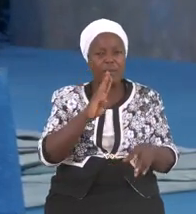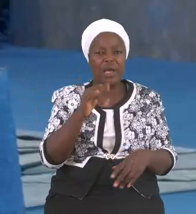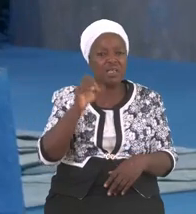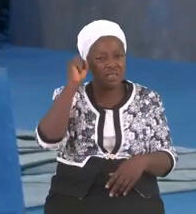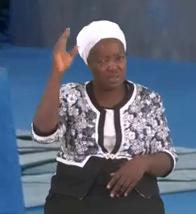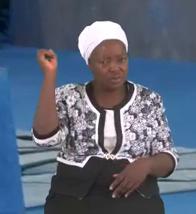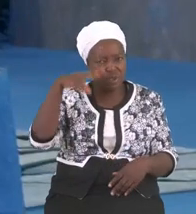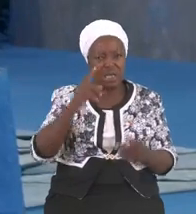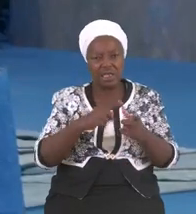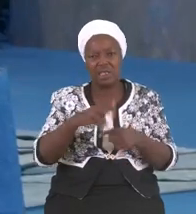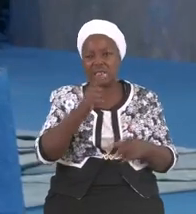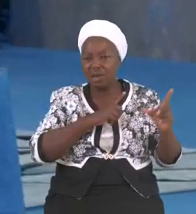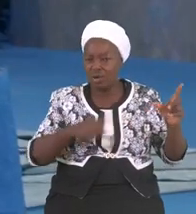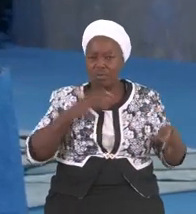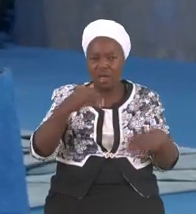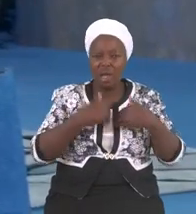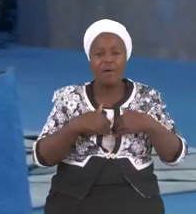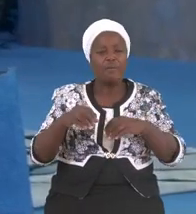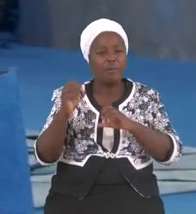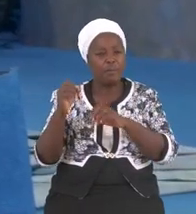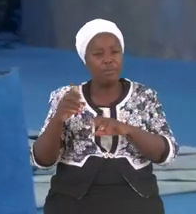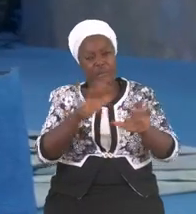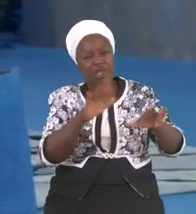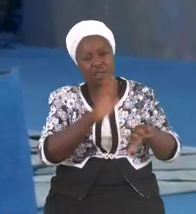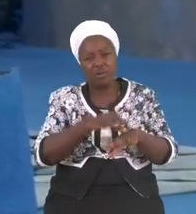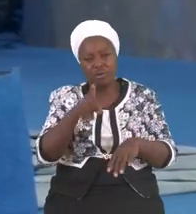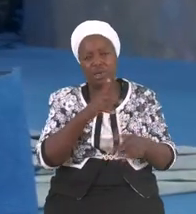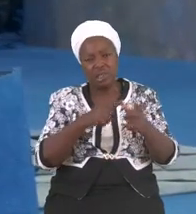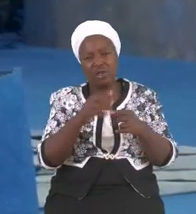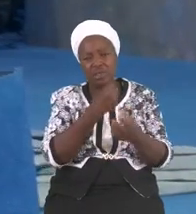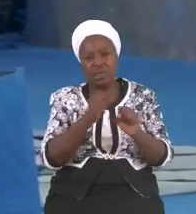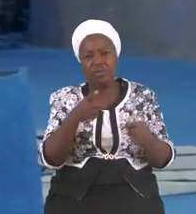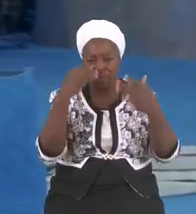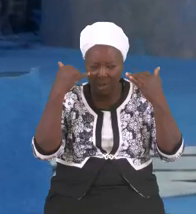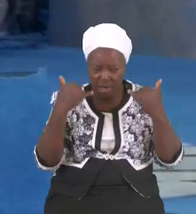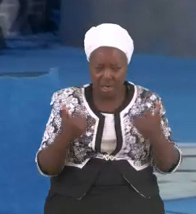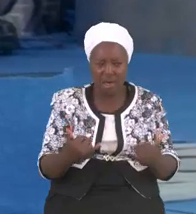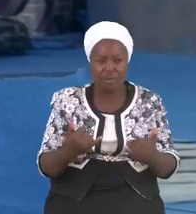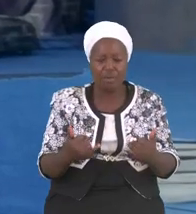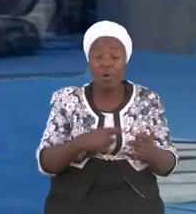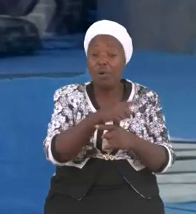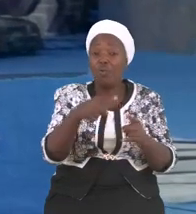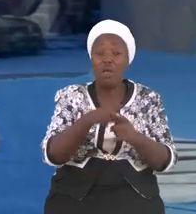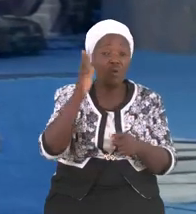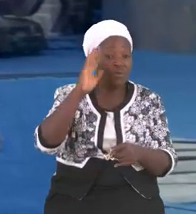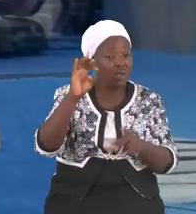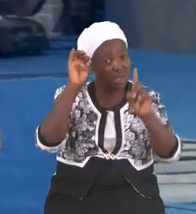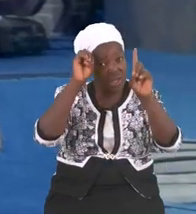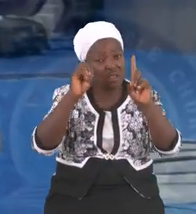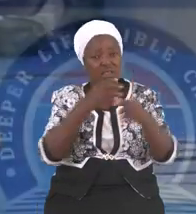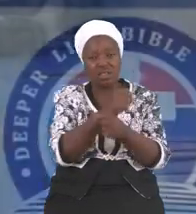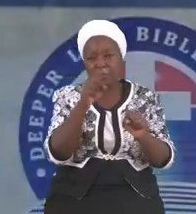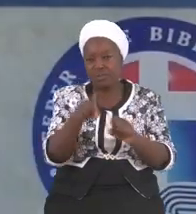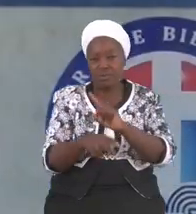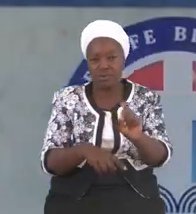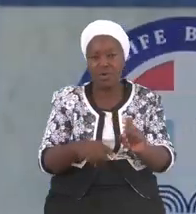have mercy on you. He will save you now. When will He save you? I say, when will He save